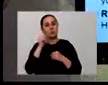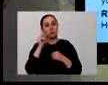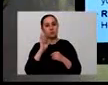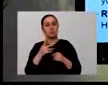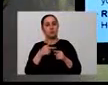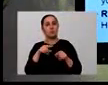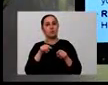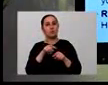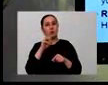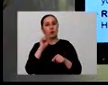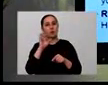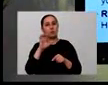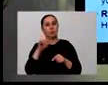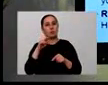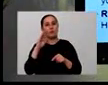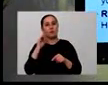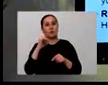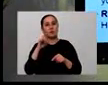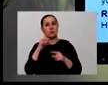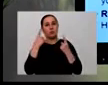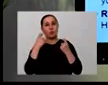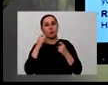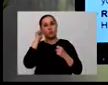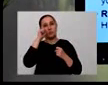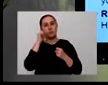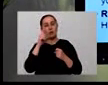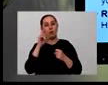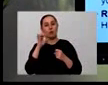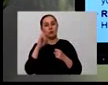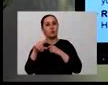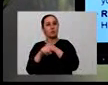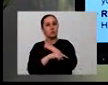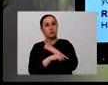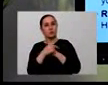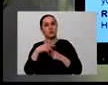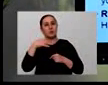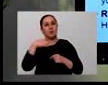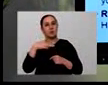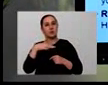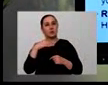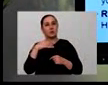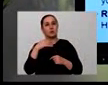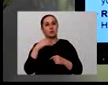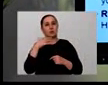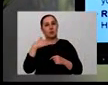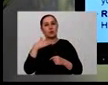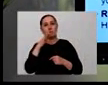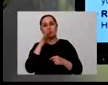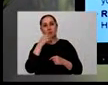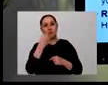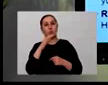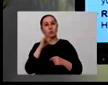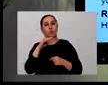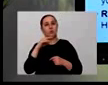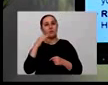o'rganamiz. Dastlab Abul Fayzxon Buxorodagi o'zbek xonlarining so'nggisi, 40-50 yoshlarda.